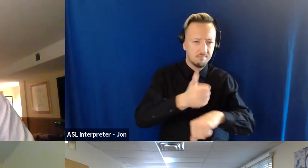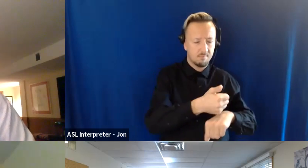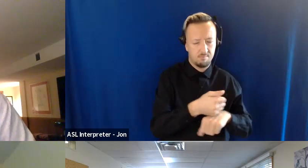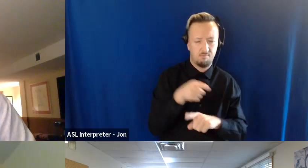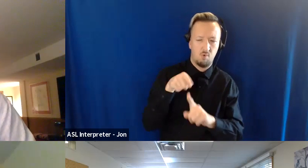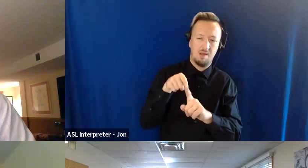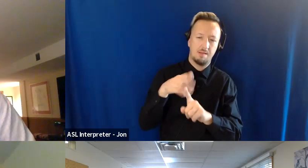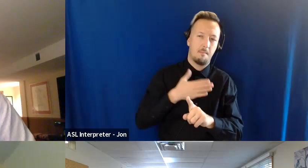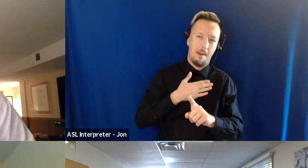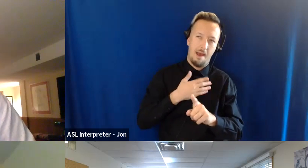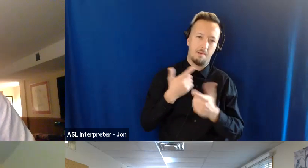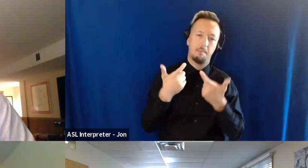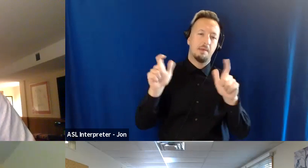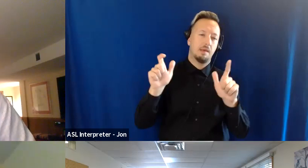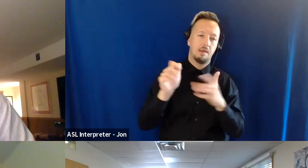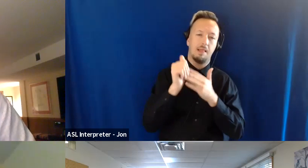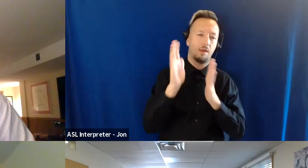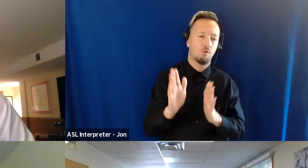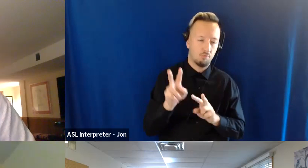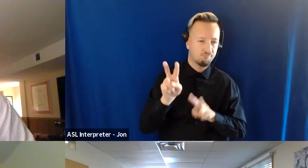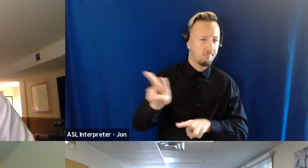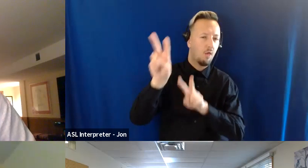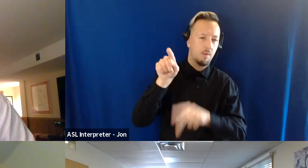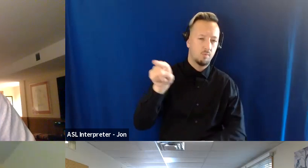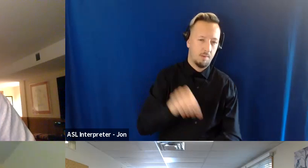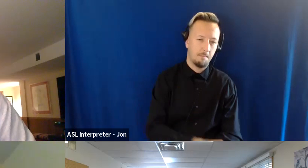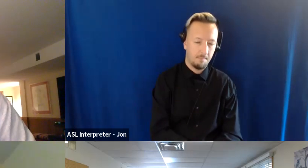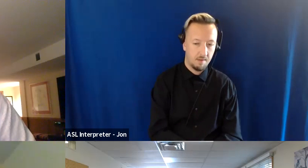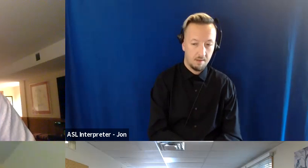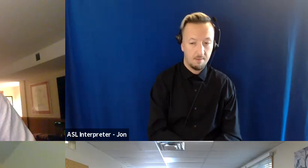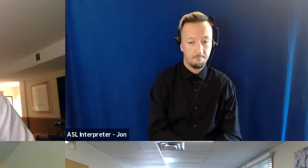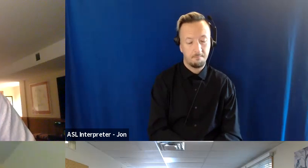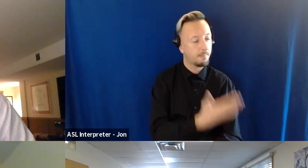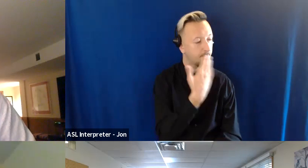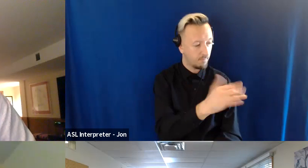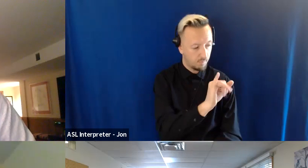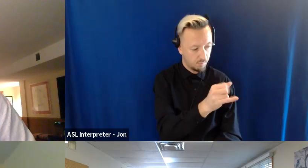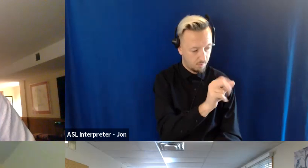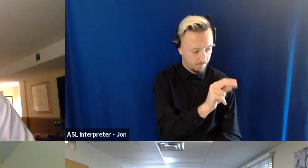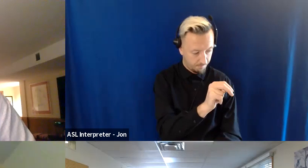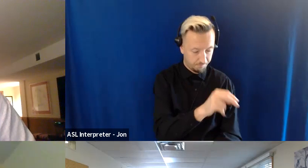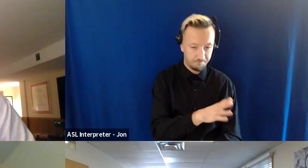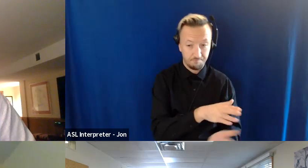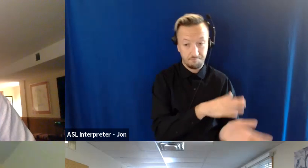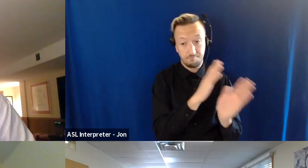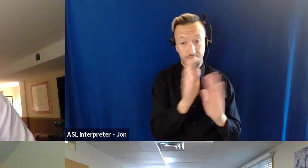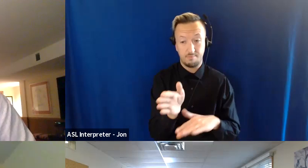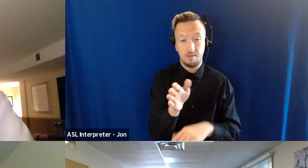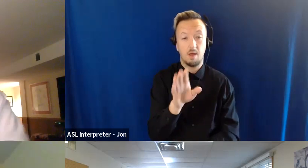of my big leaders that I really looked up to. Thanks, Joan. Next, we're going to go to the